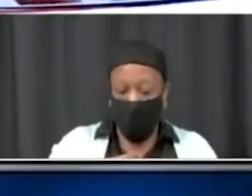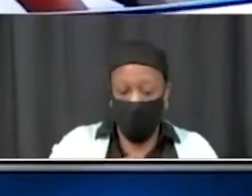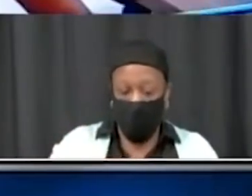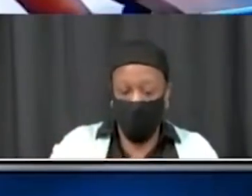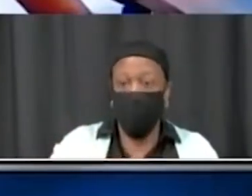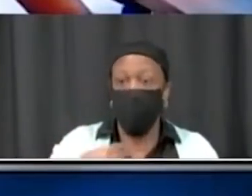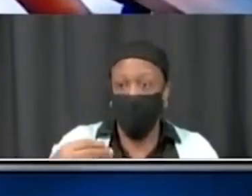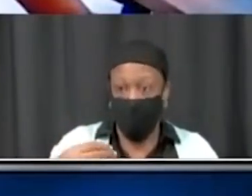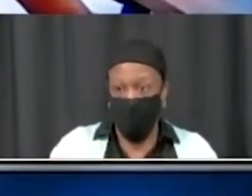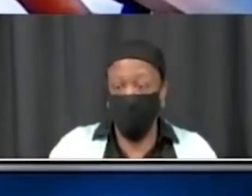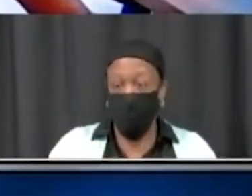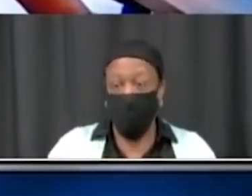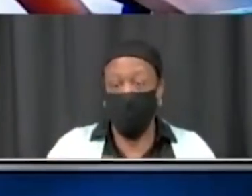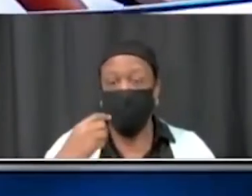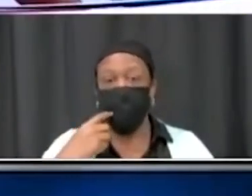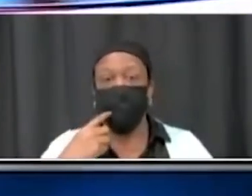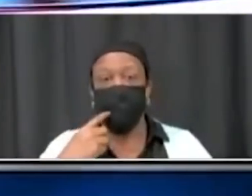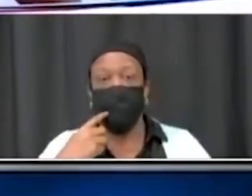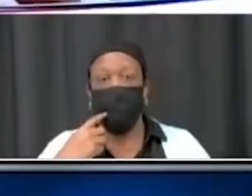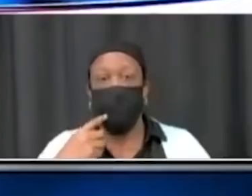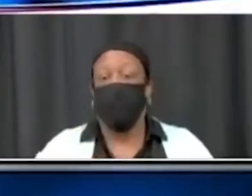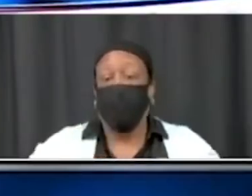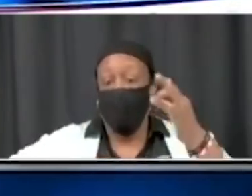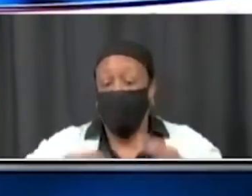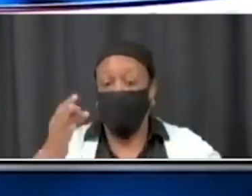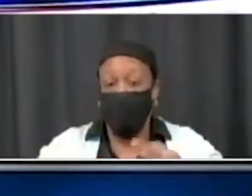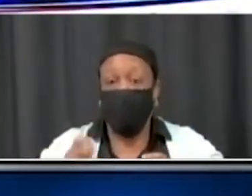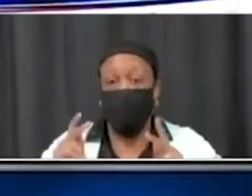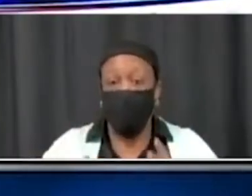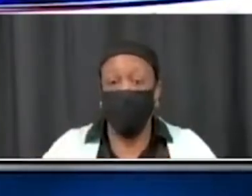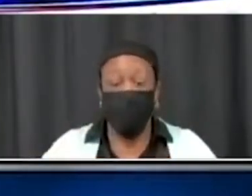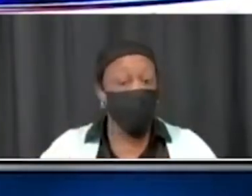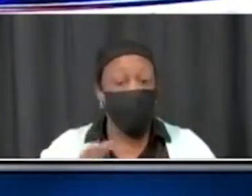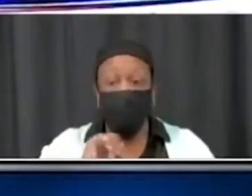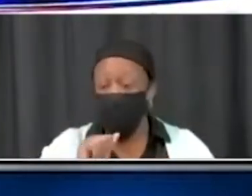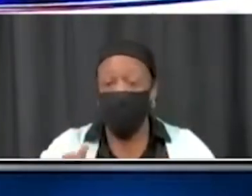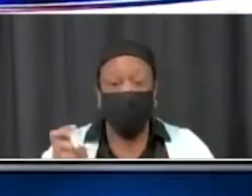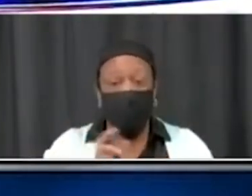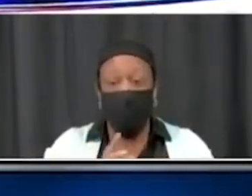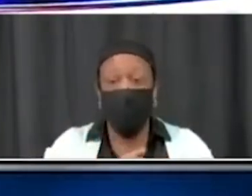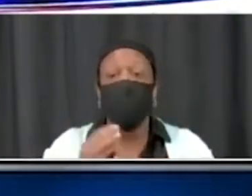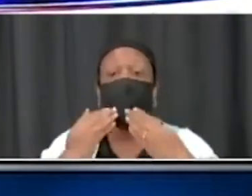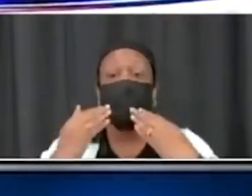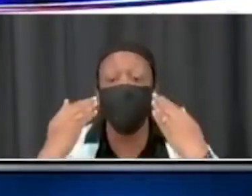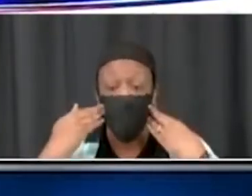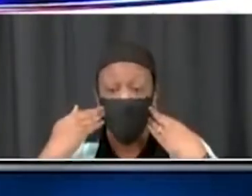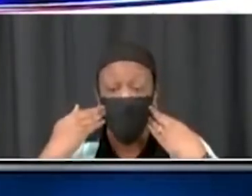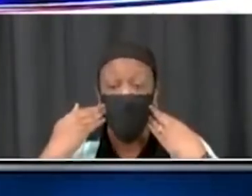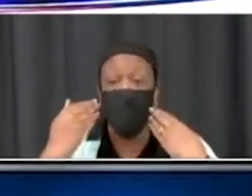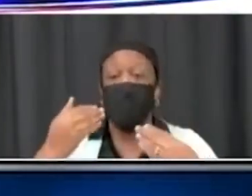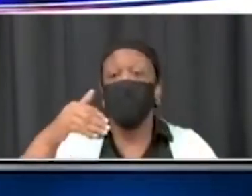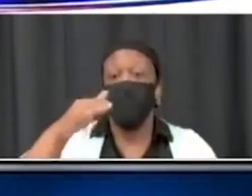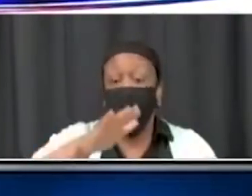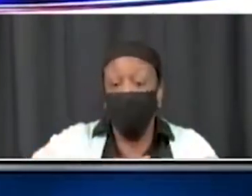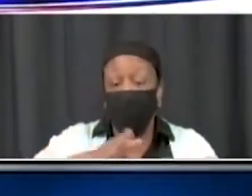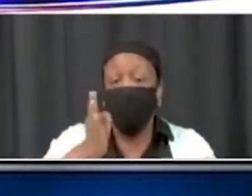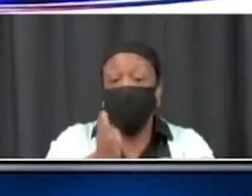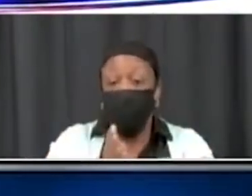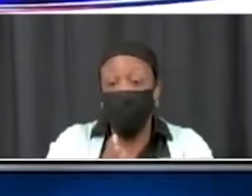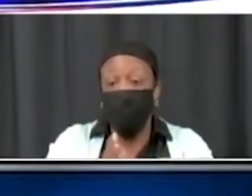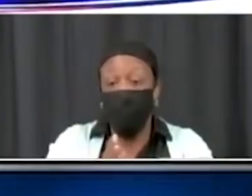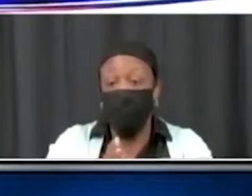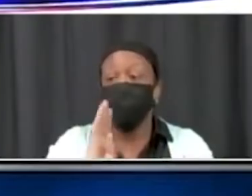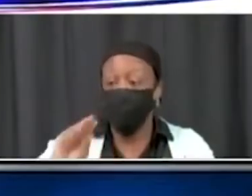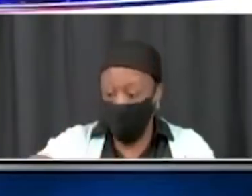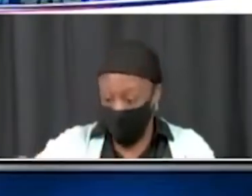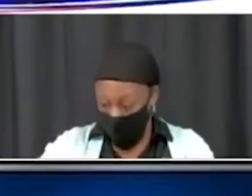bus, the passengers would be liable to be ticketed. If you are not practicing social distancing, if you are not